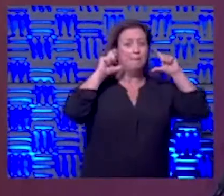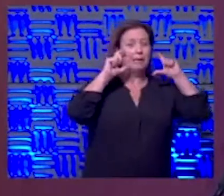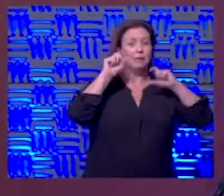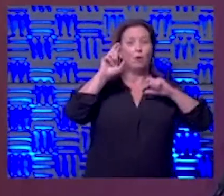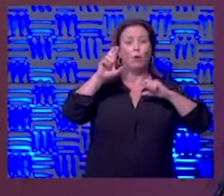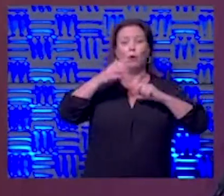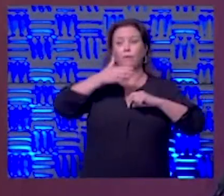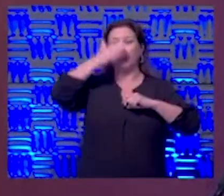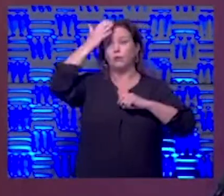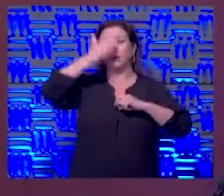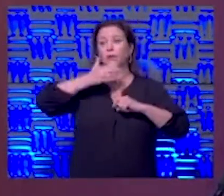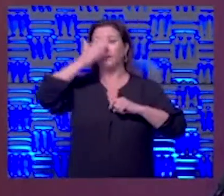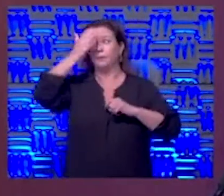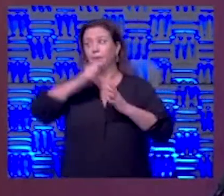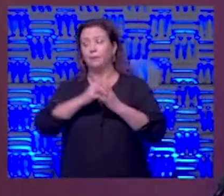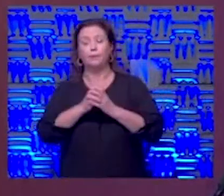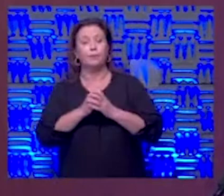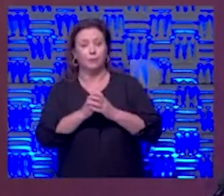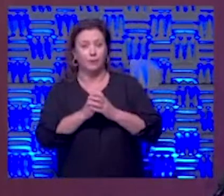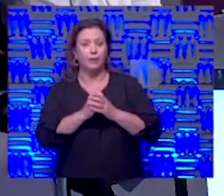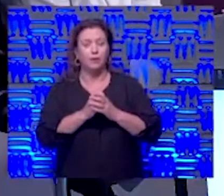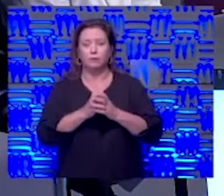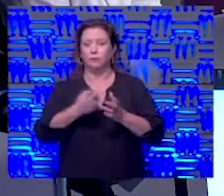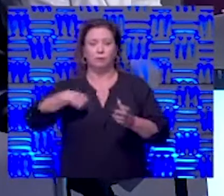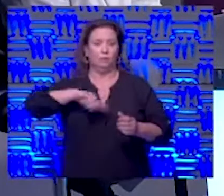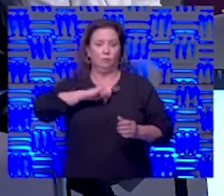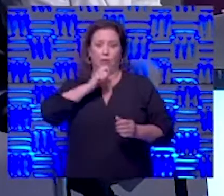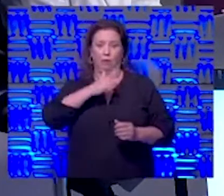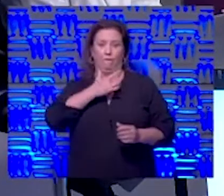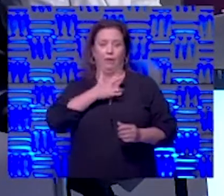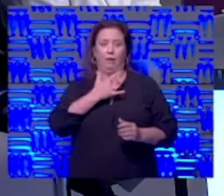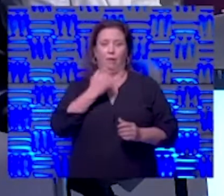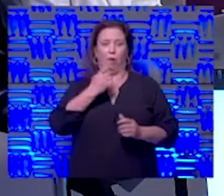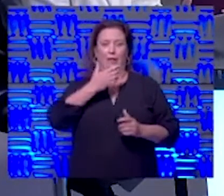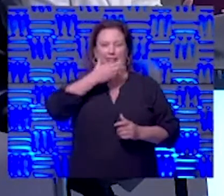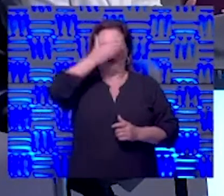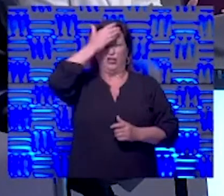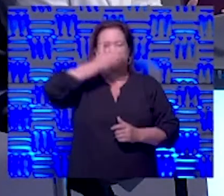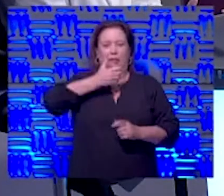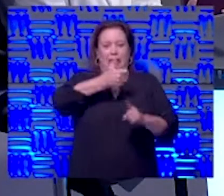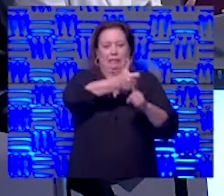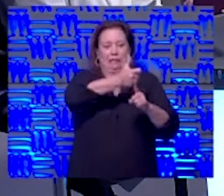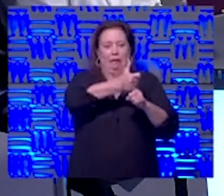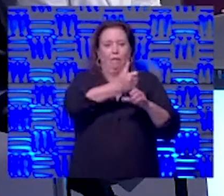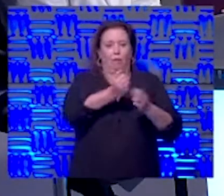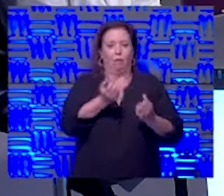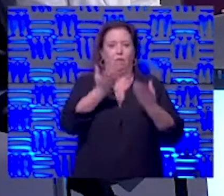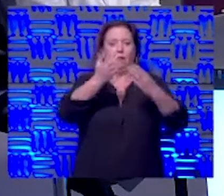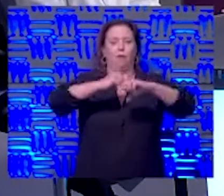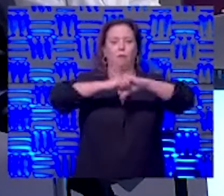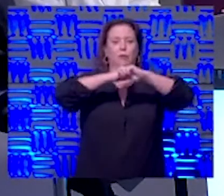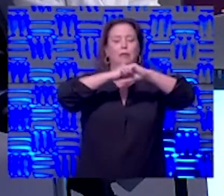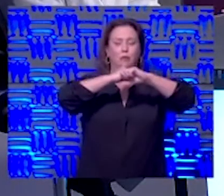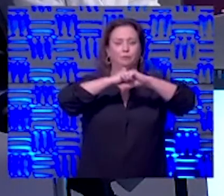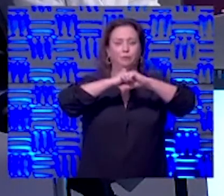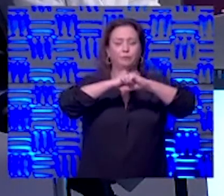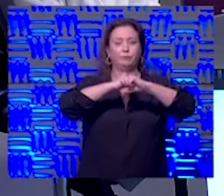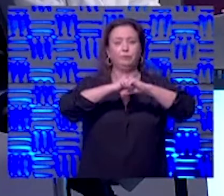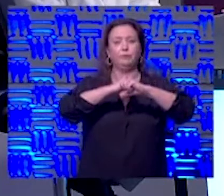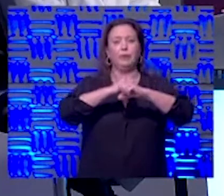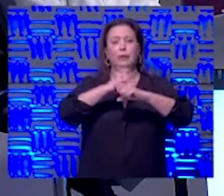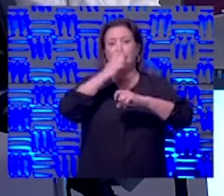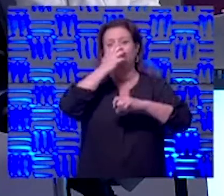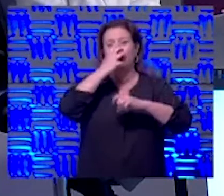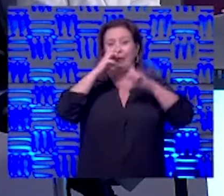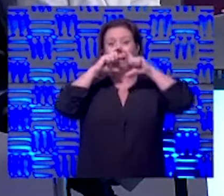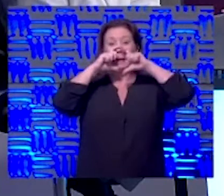face shields? Very good question, yeah. We do not feel that just the face shield itself would offer that protection. You really need your mucous